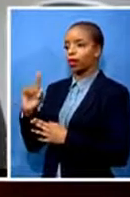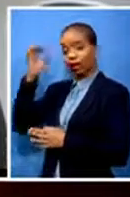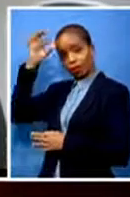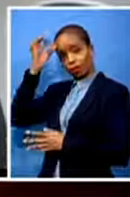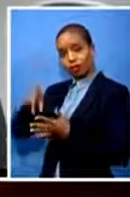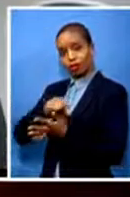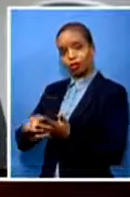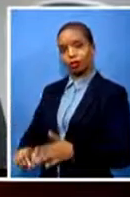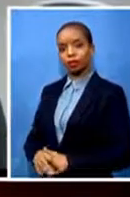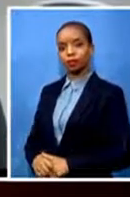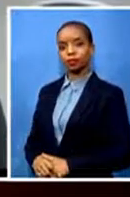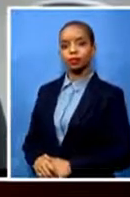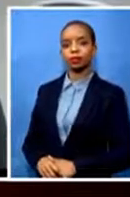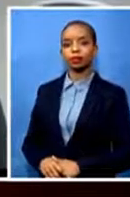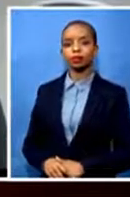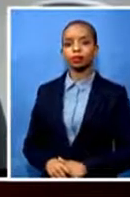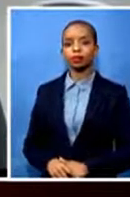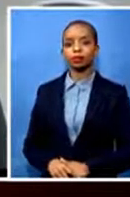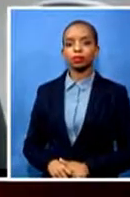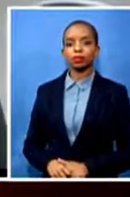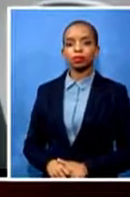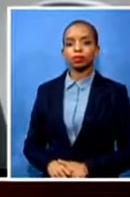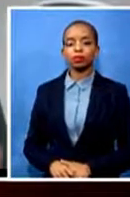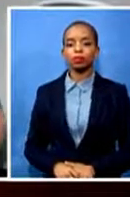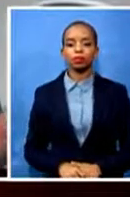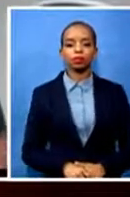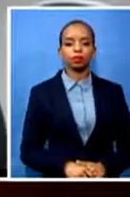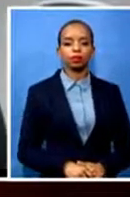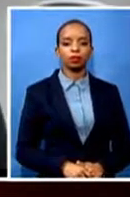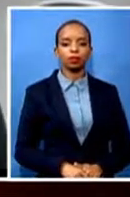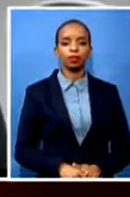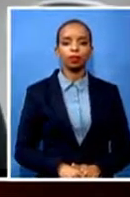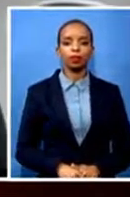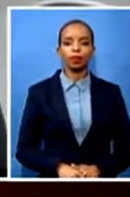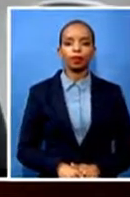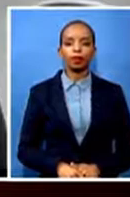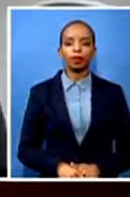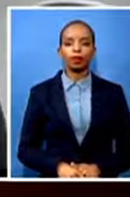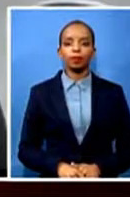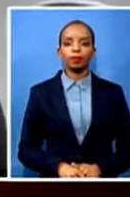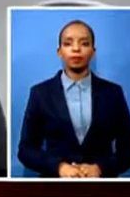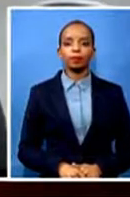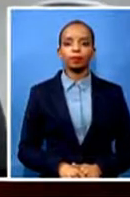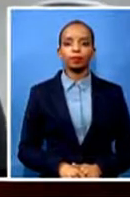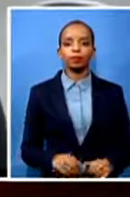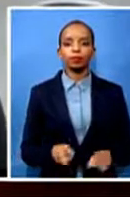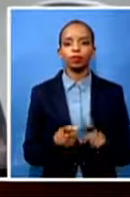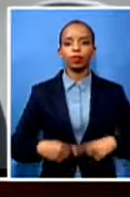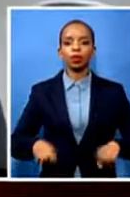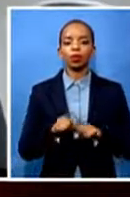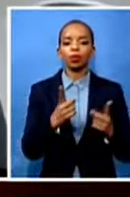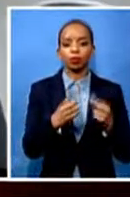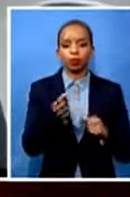We used in the past to hand over those wards I'm talking about, referring to